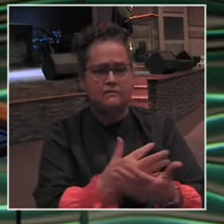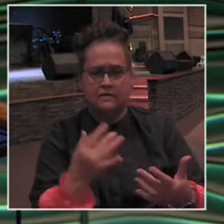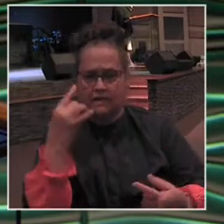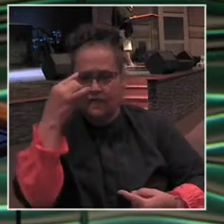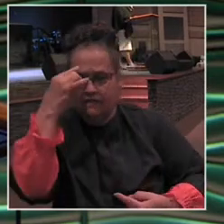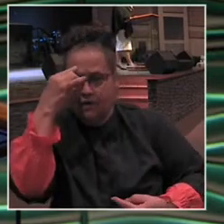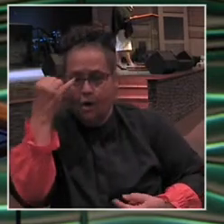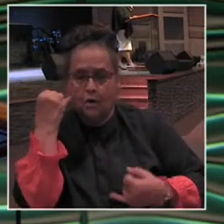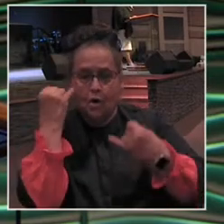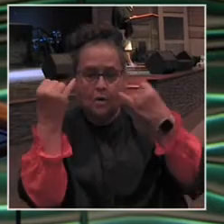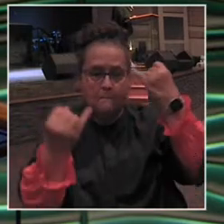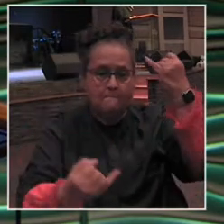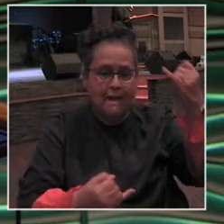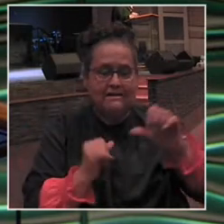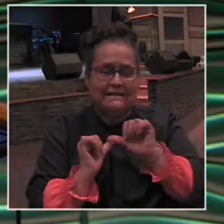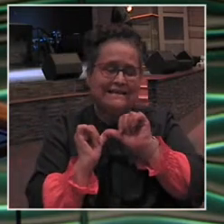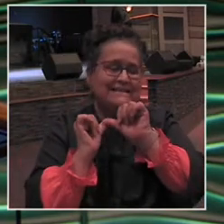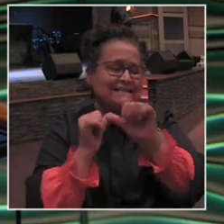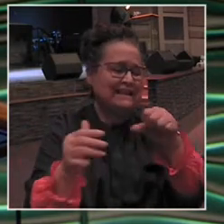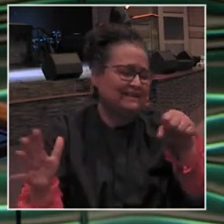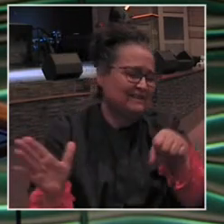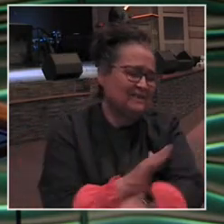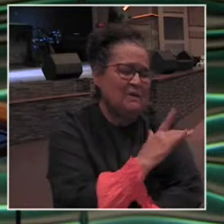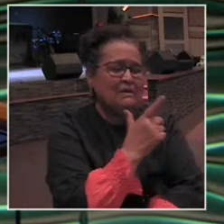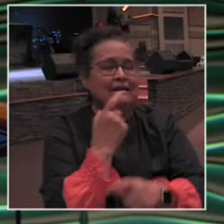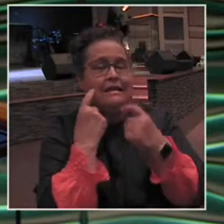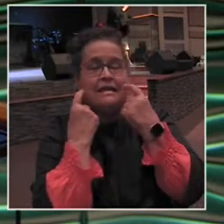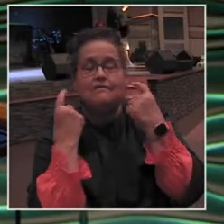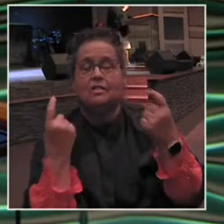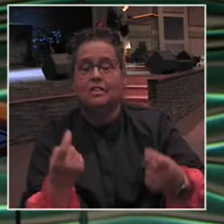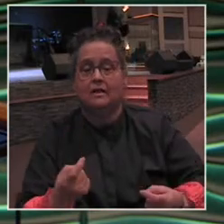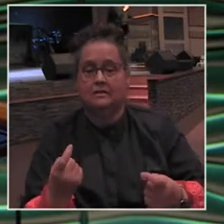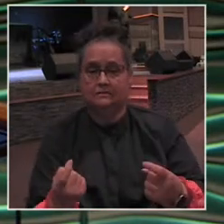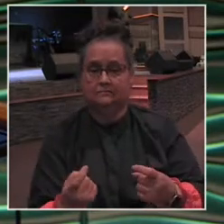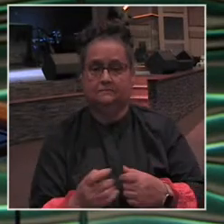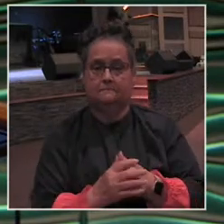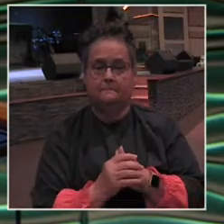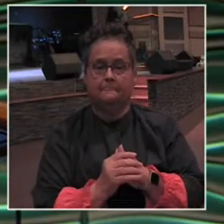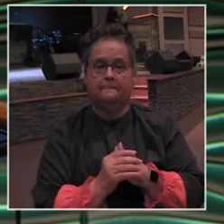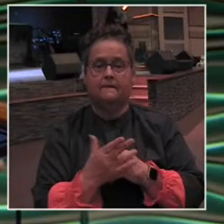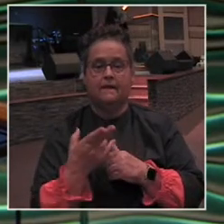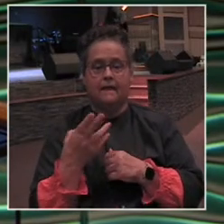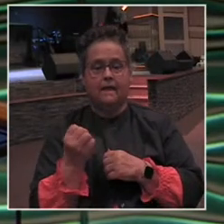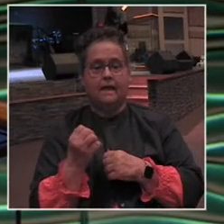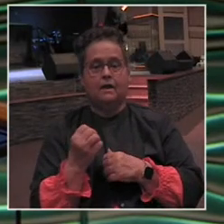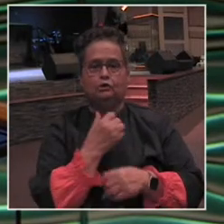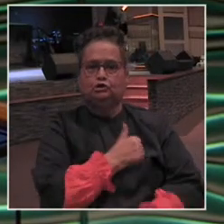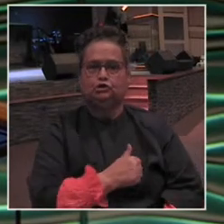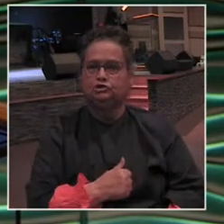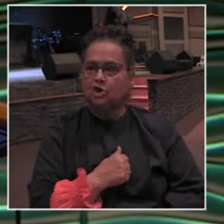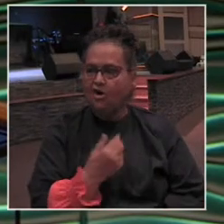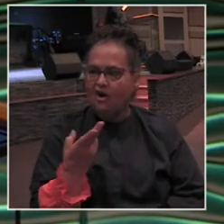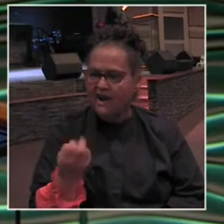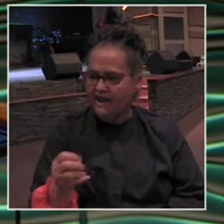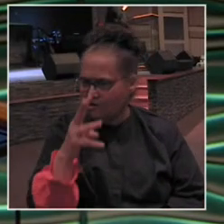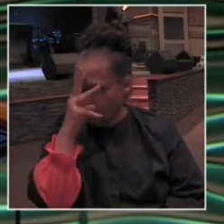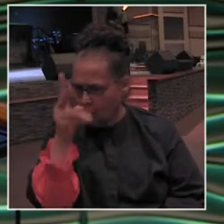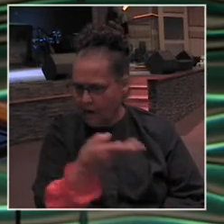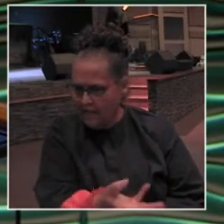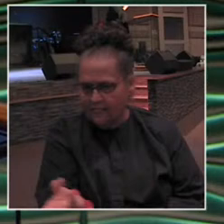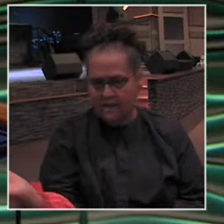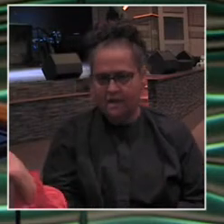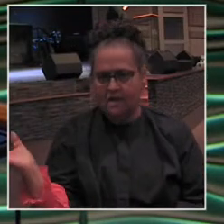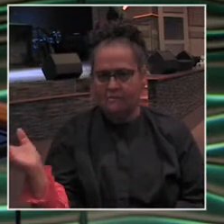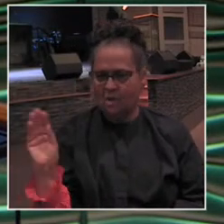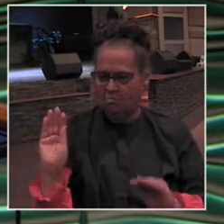thought or imagined was consistently and totally evil. He was sorry he had ever made them and put